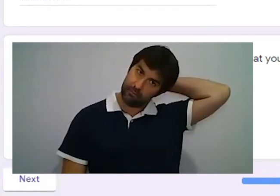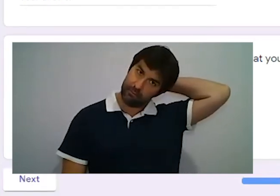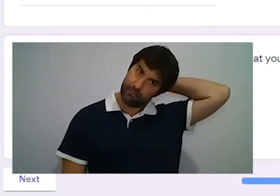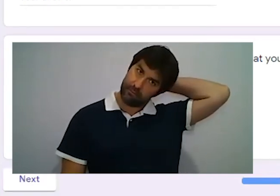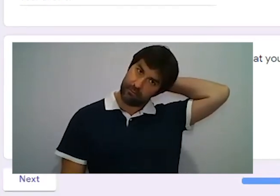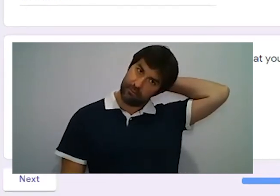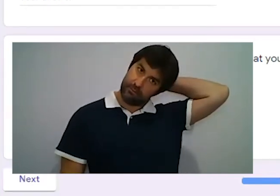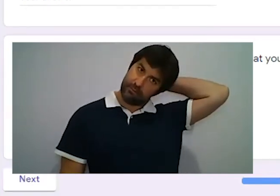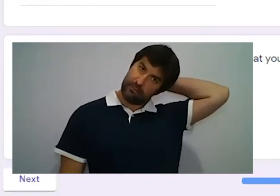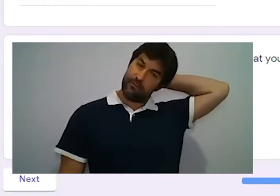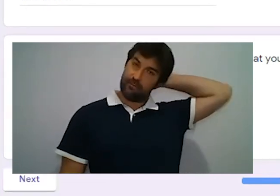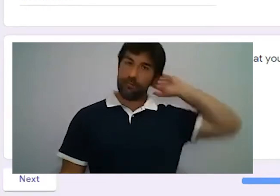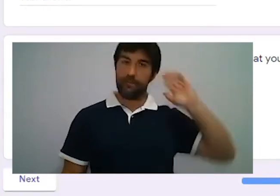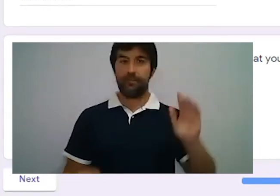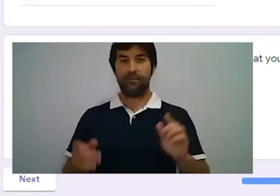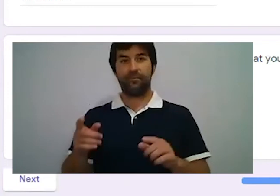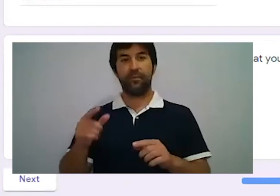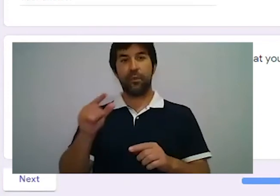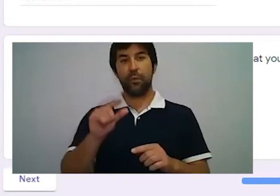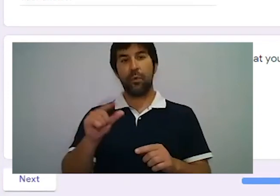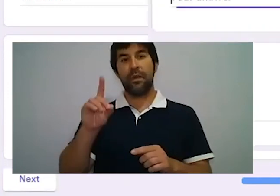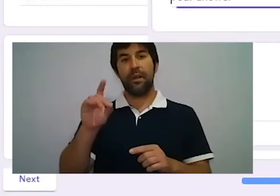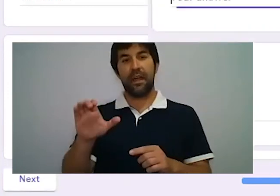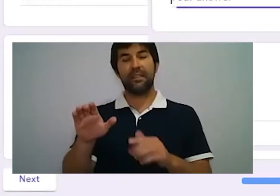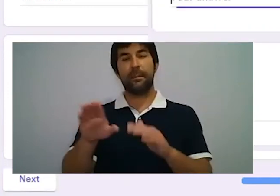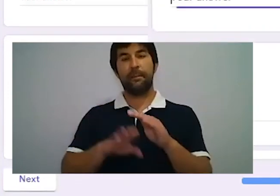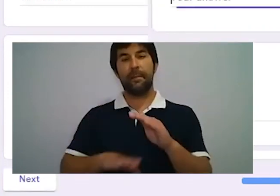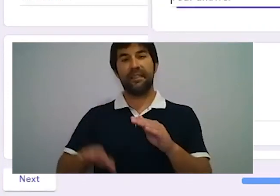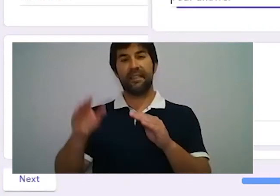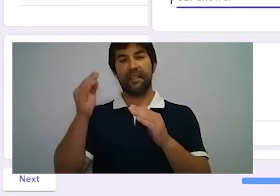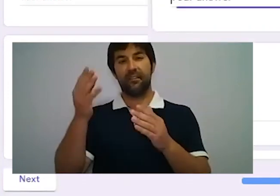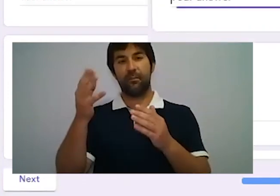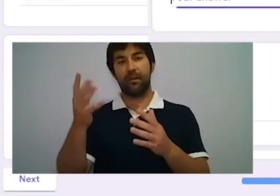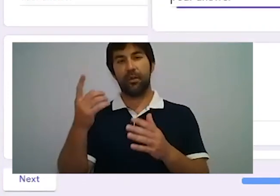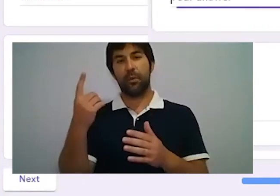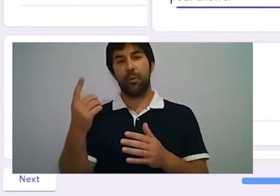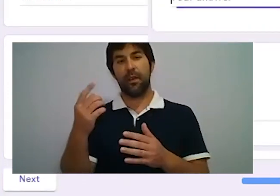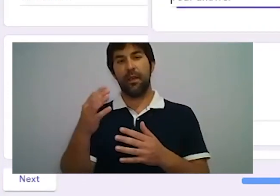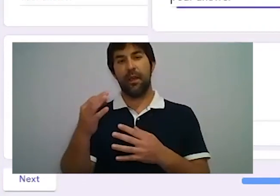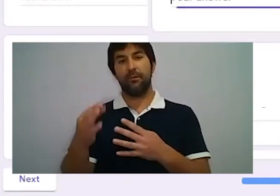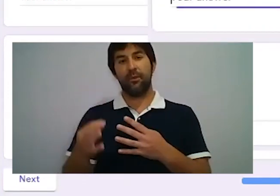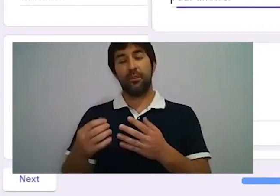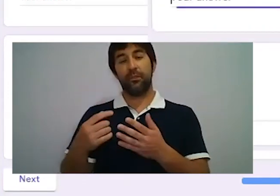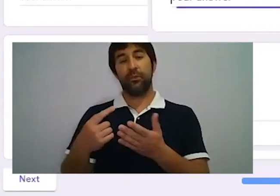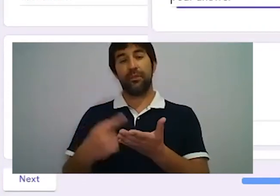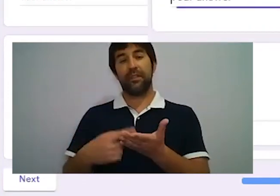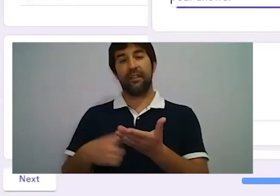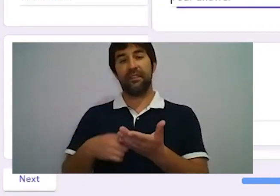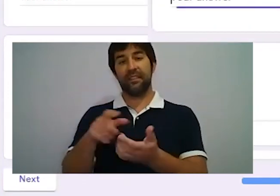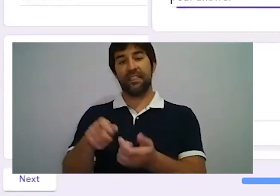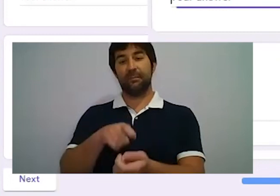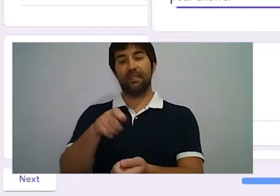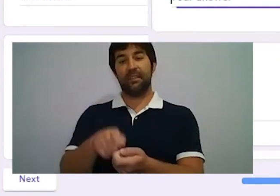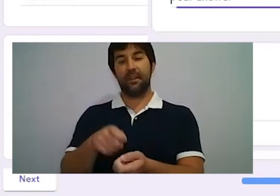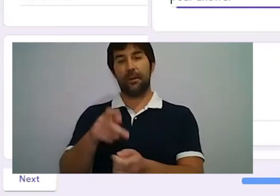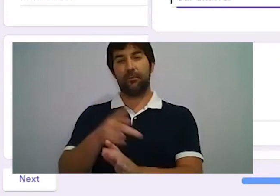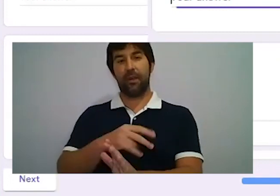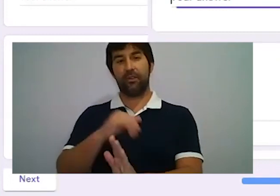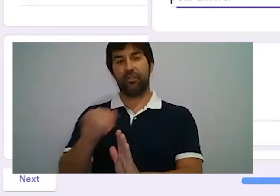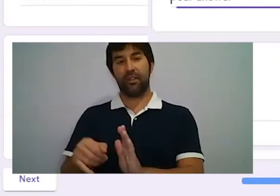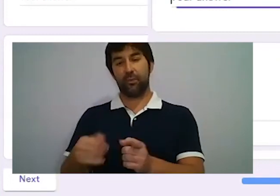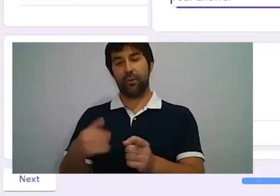Absolutely. We had a question from Heather who asked, I'm trying to get a fuller picture of your priorities with the listing of criteria and bullet points